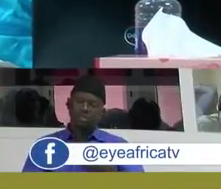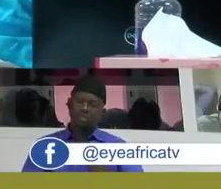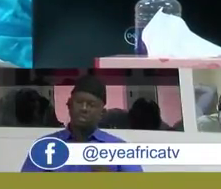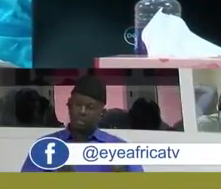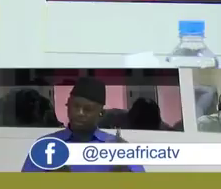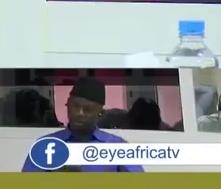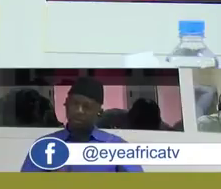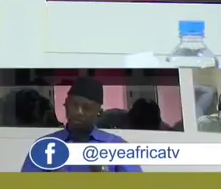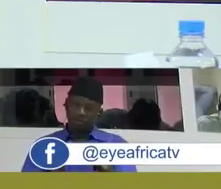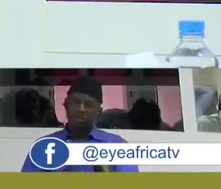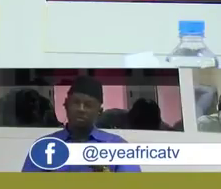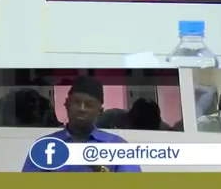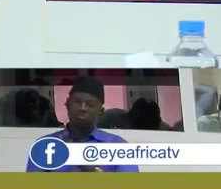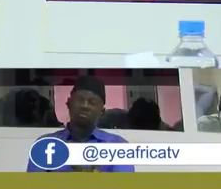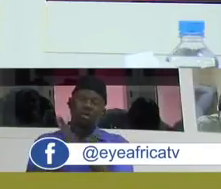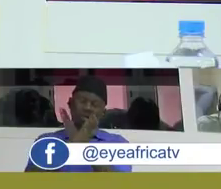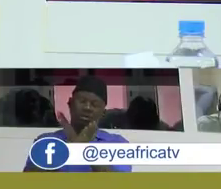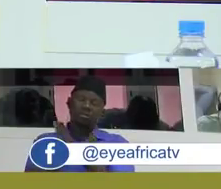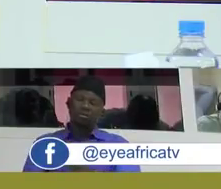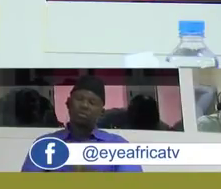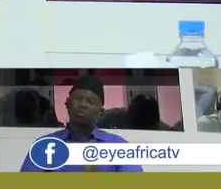of this ban?